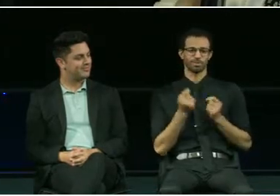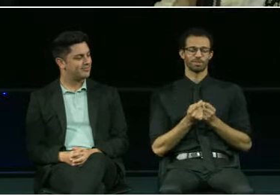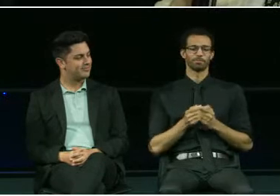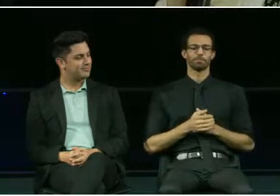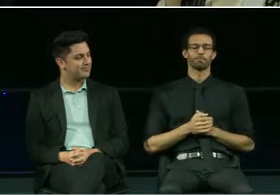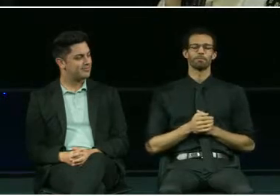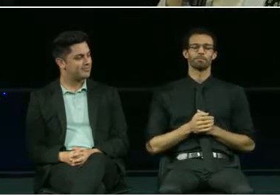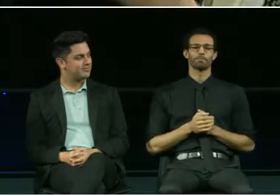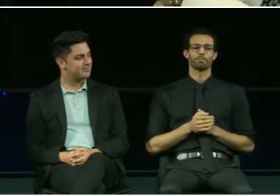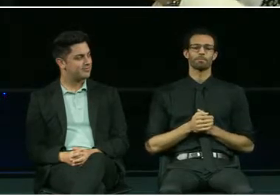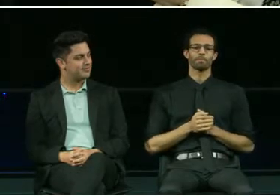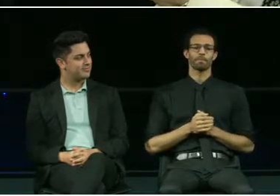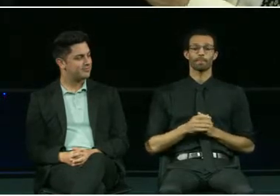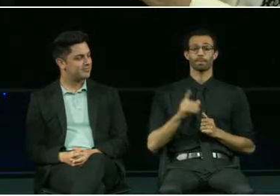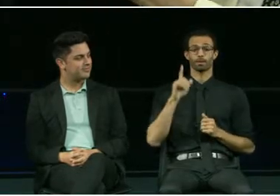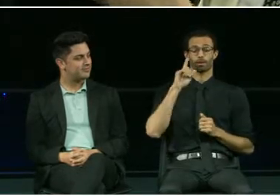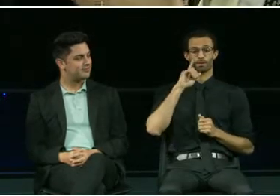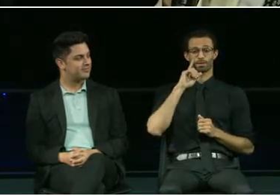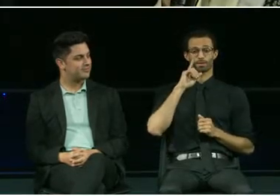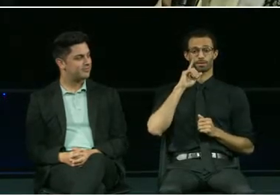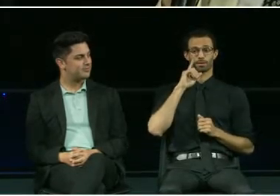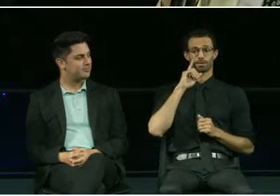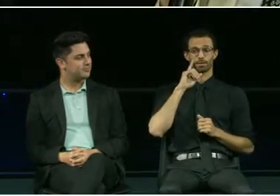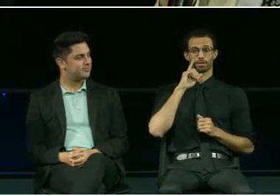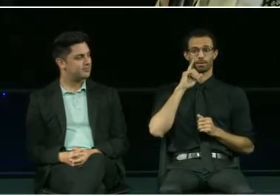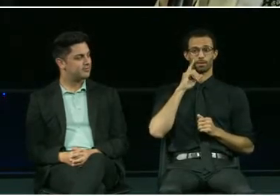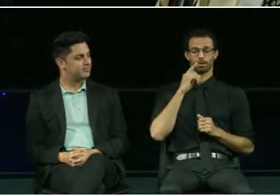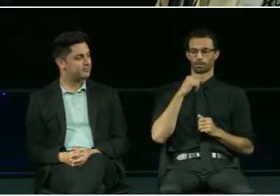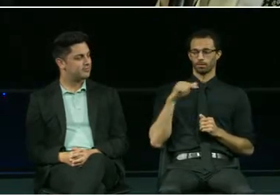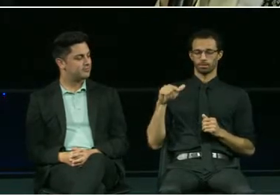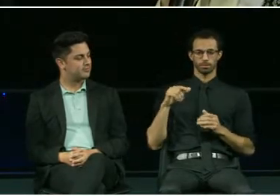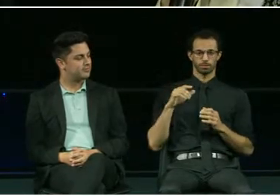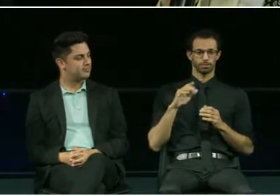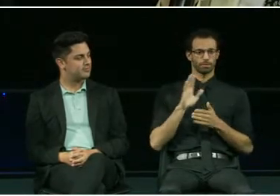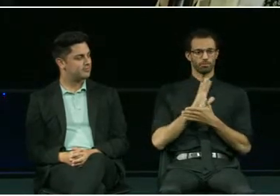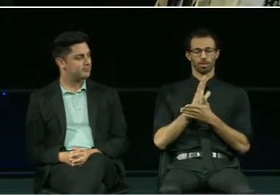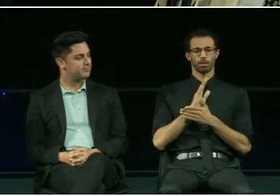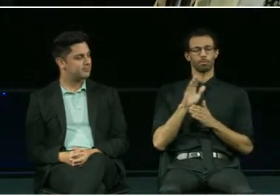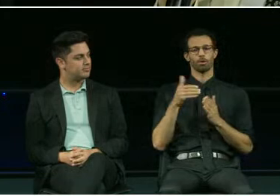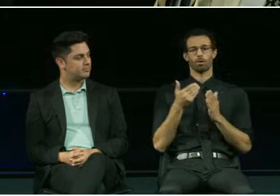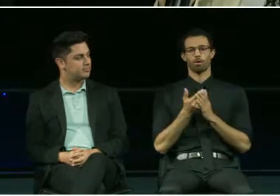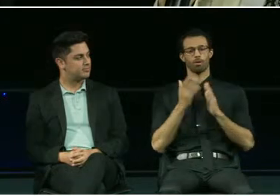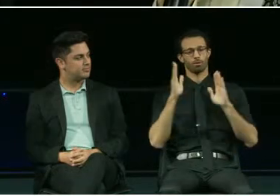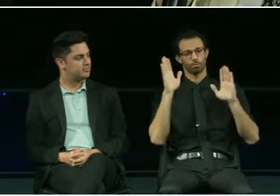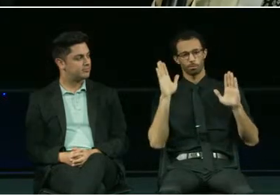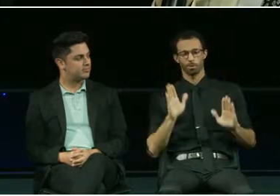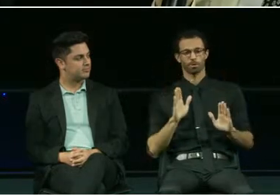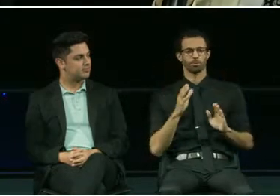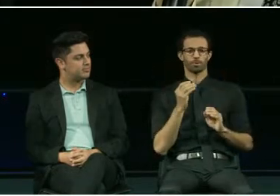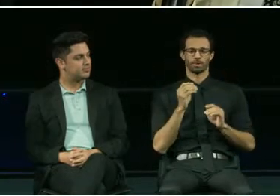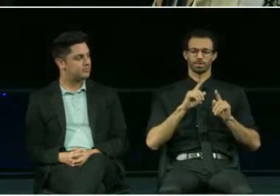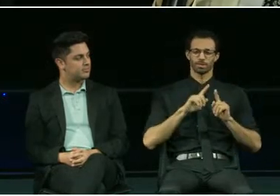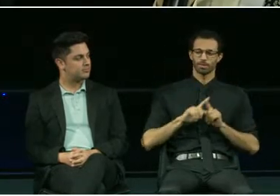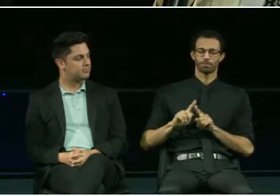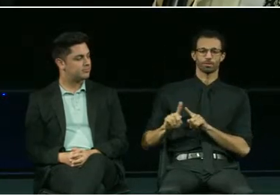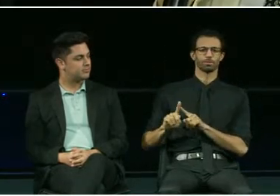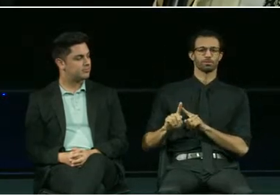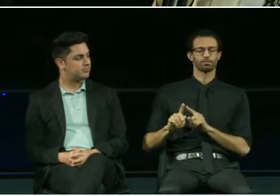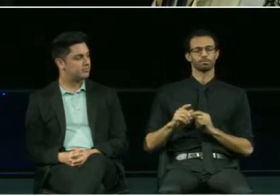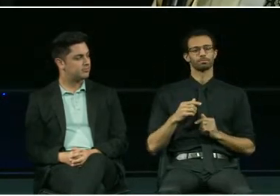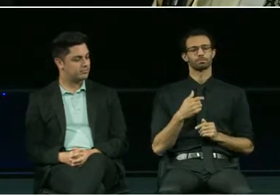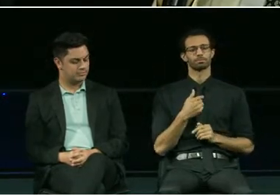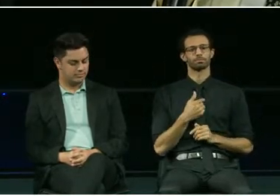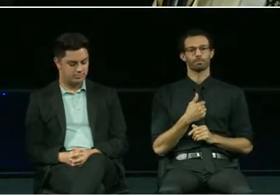I think that these films are really remarkable, and they're all so different, but... I